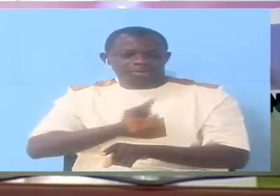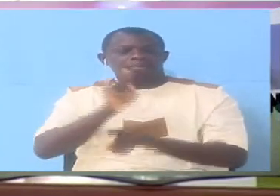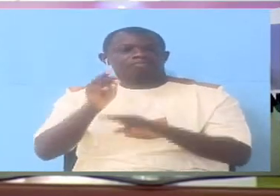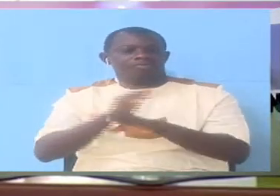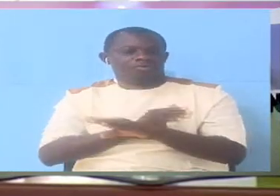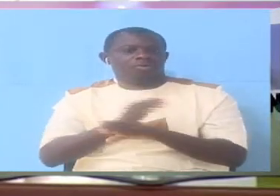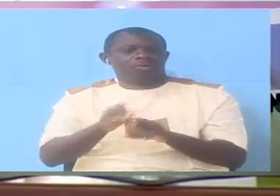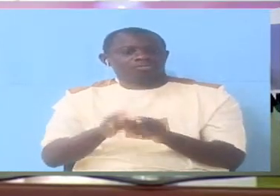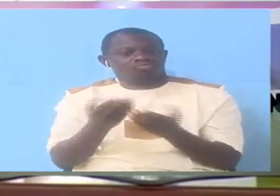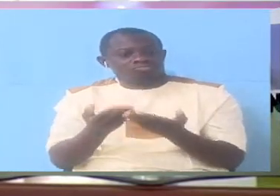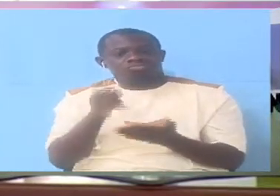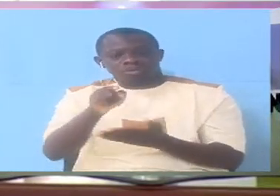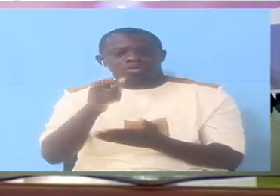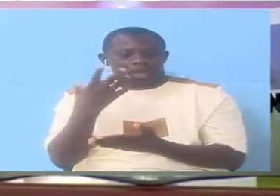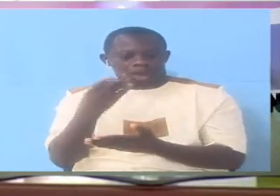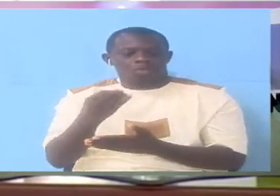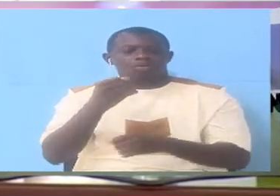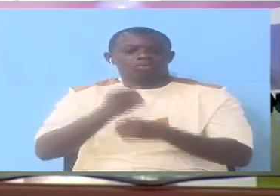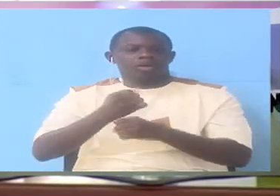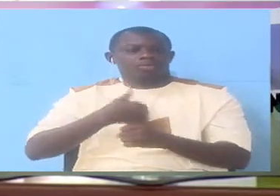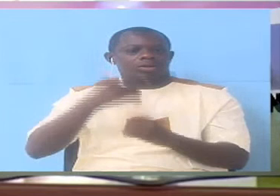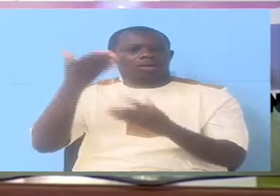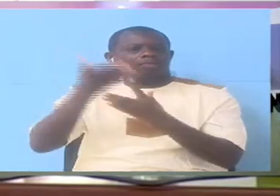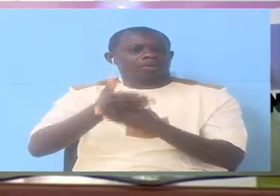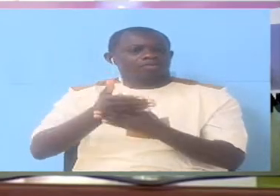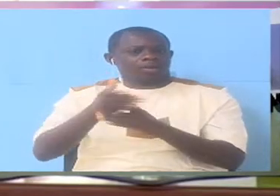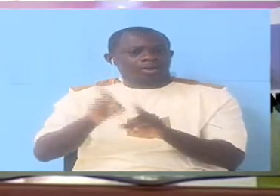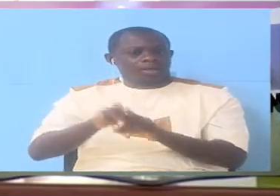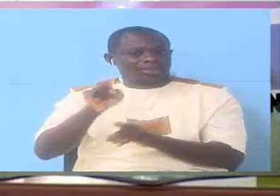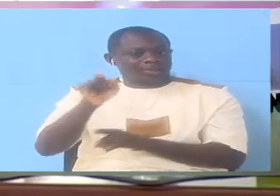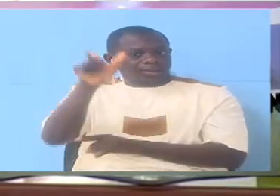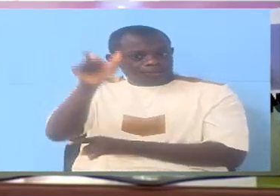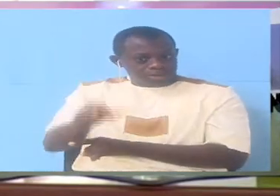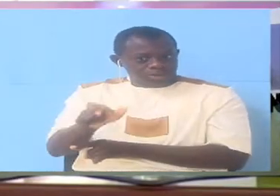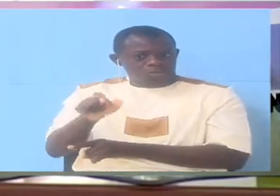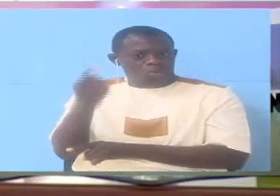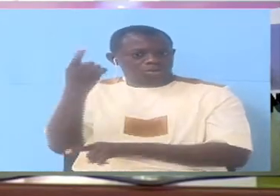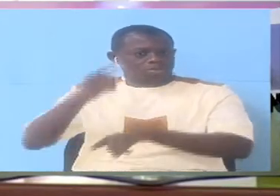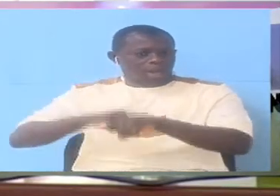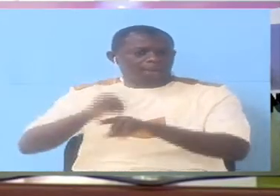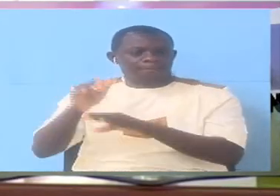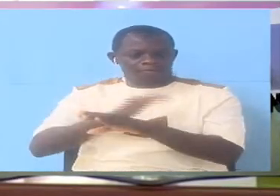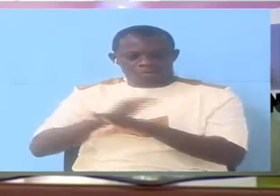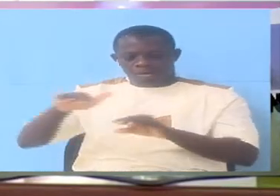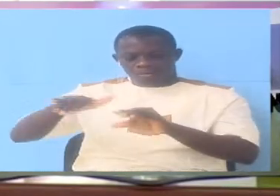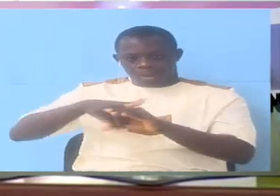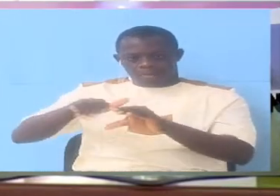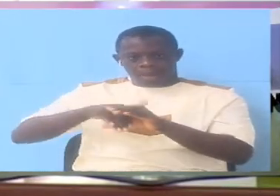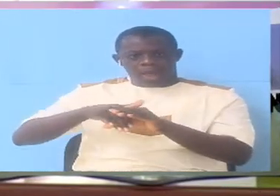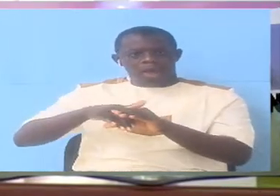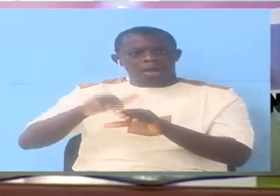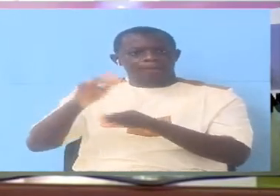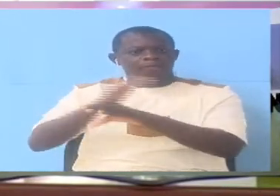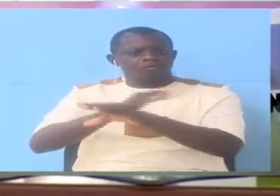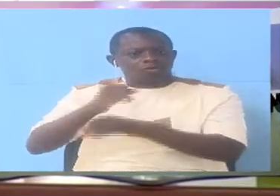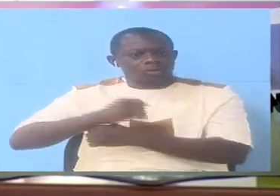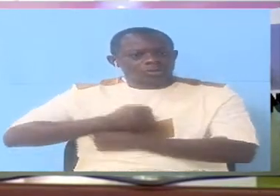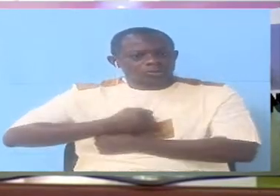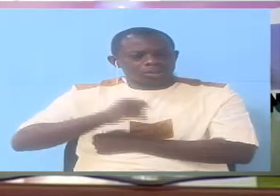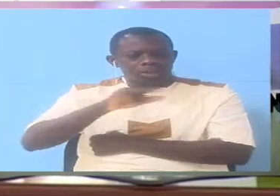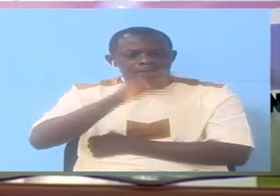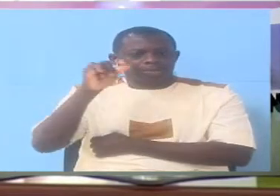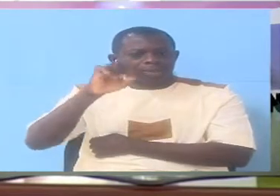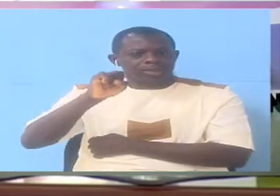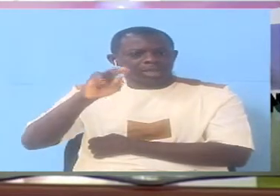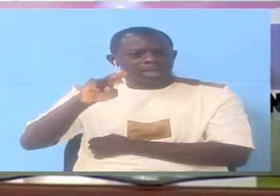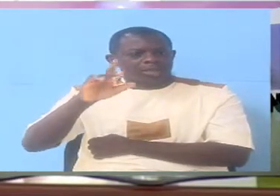This, however, made me to believe that he was one time a member of the gendarmerie. lii taxoon na sax moom góom nag ne moom musoon